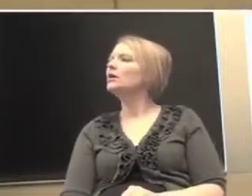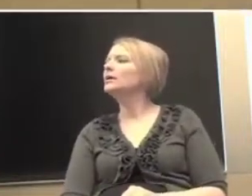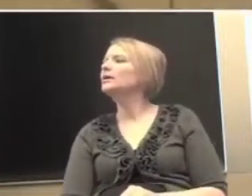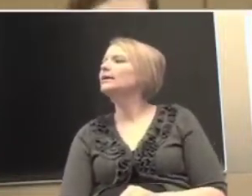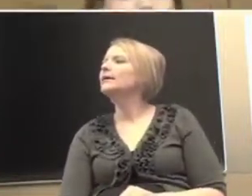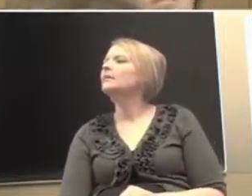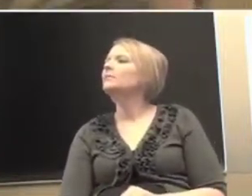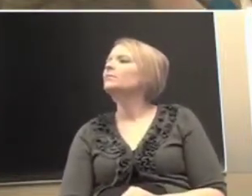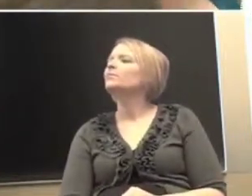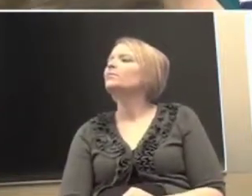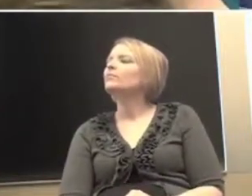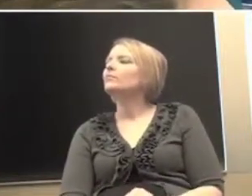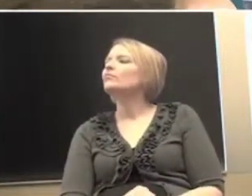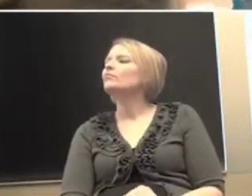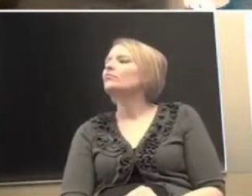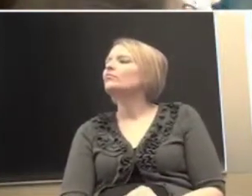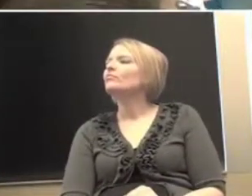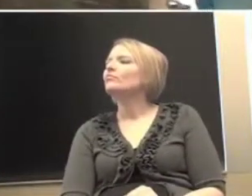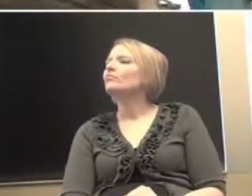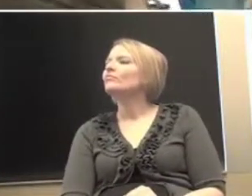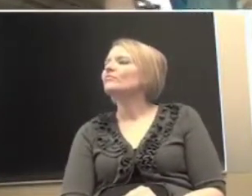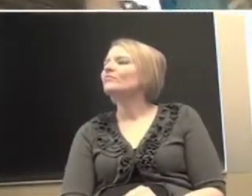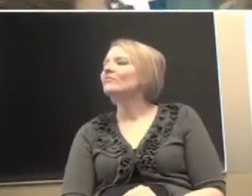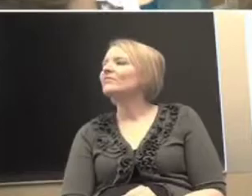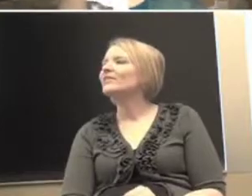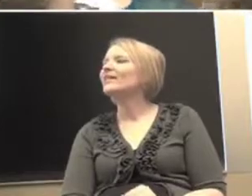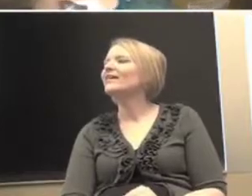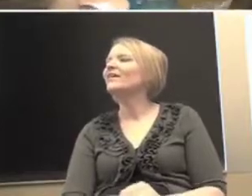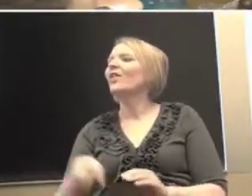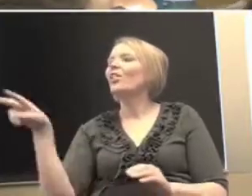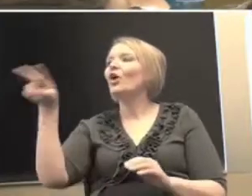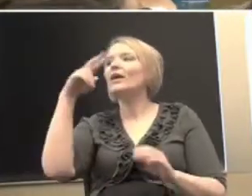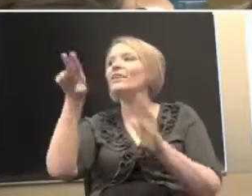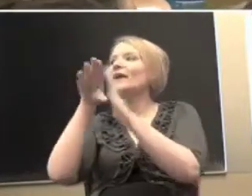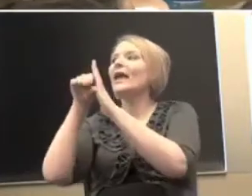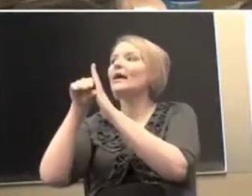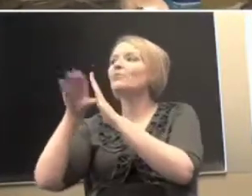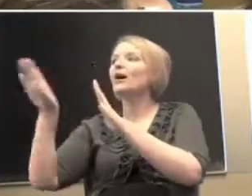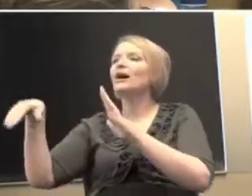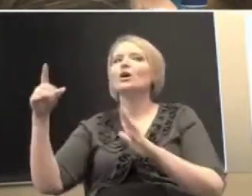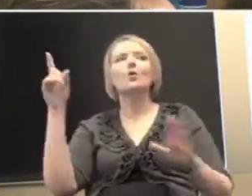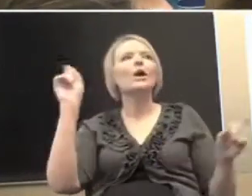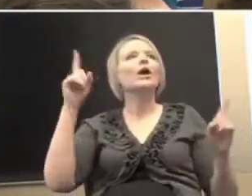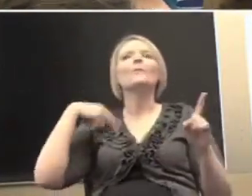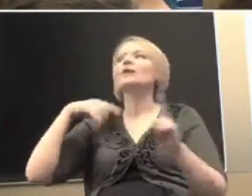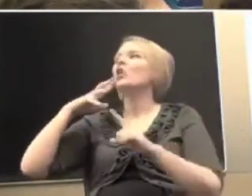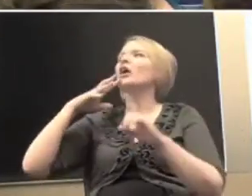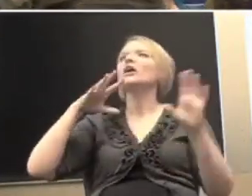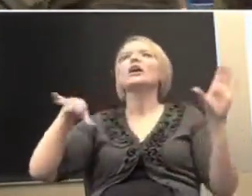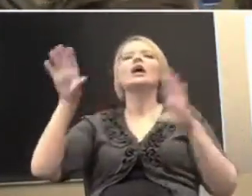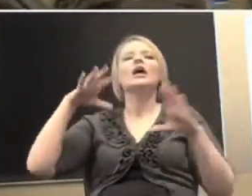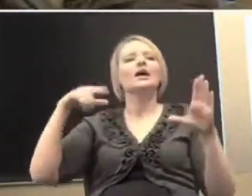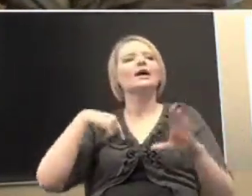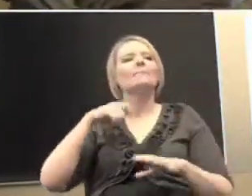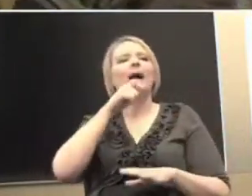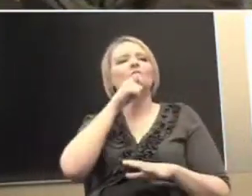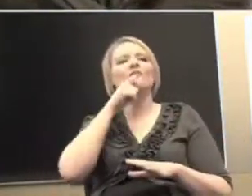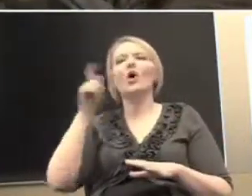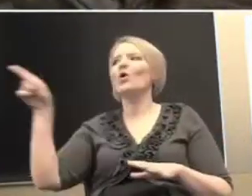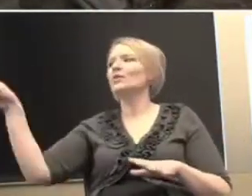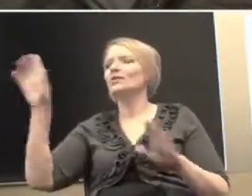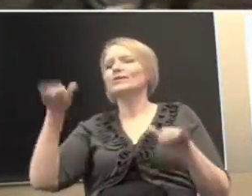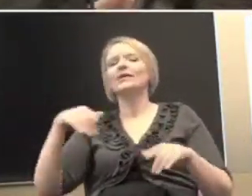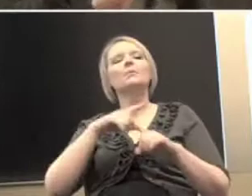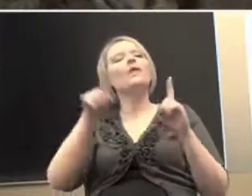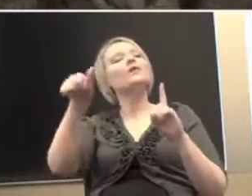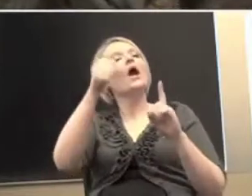look. The other part of this. Look at the camera and talk so they can hear you. Yeah, right. Don't worry about me. I'm just a microphone stand. So the other part